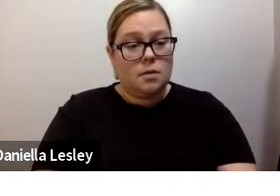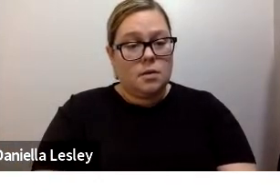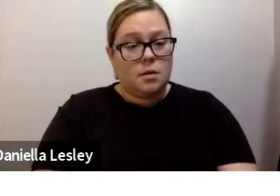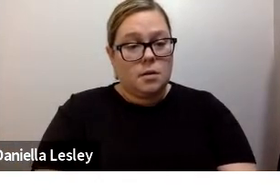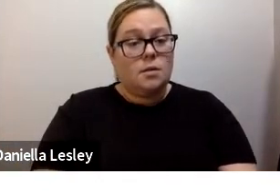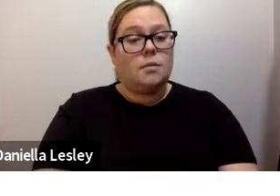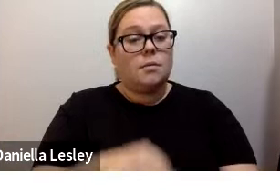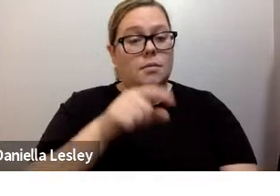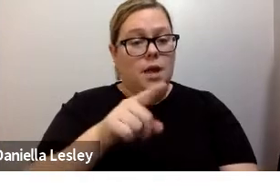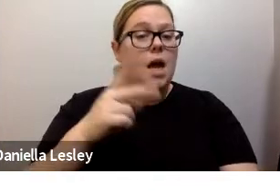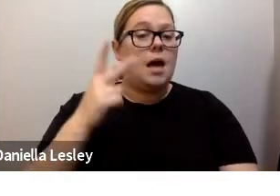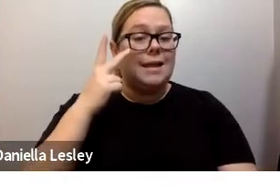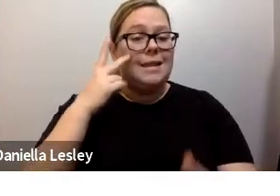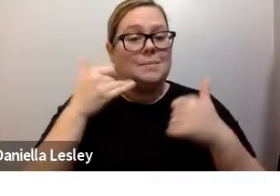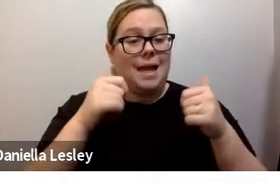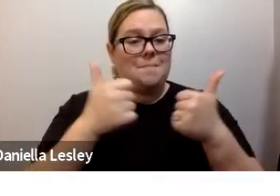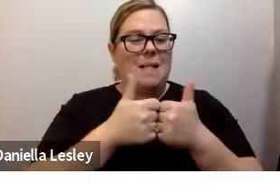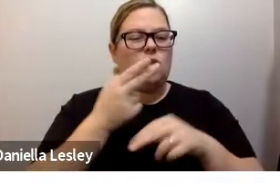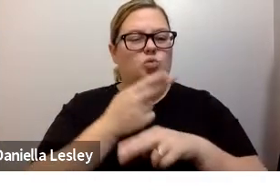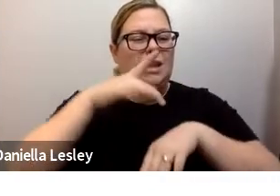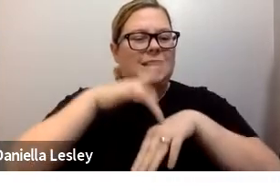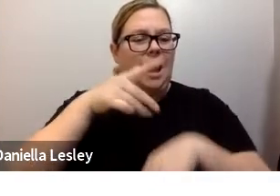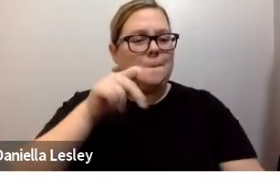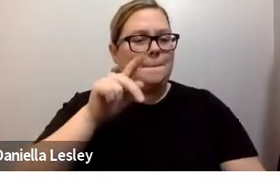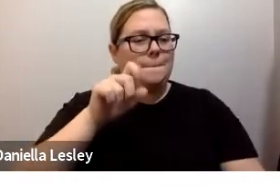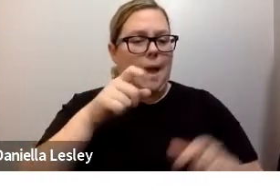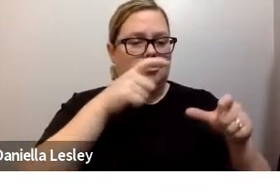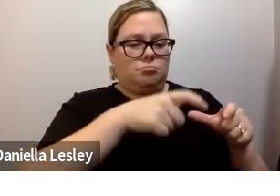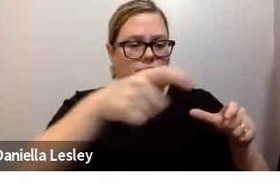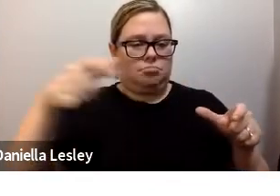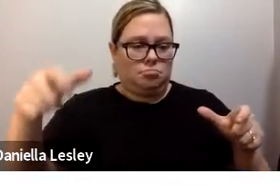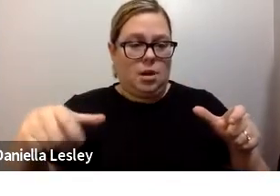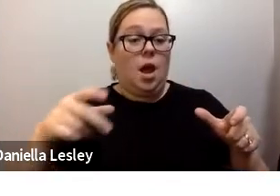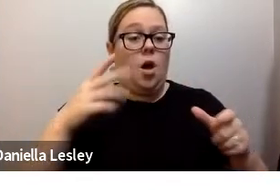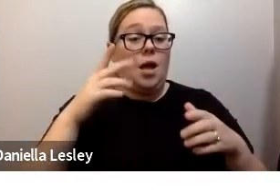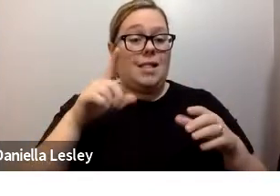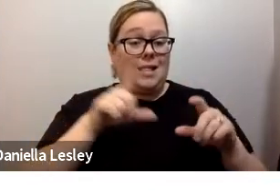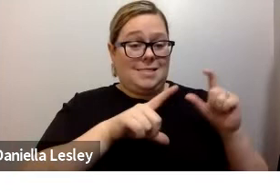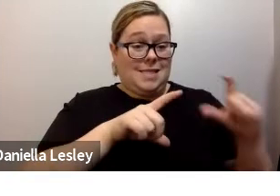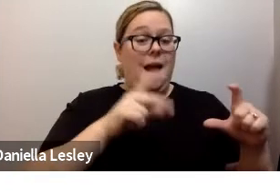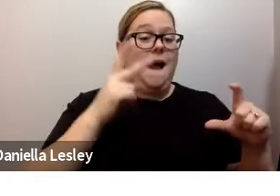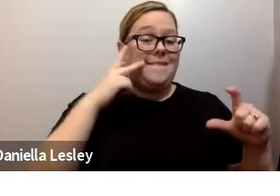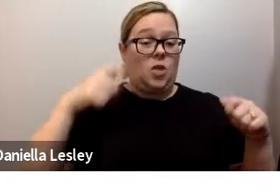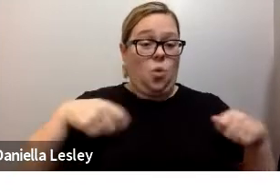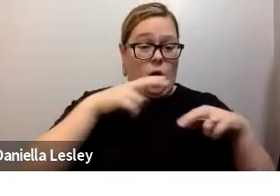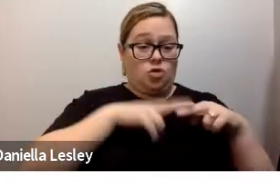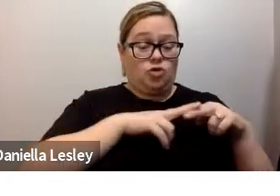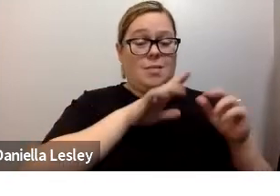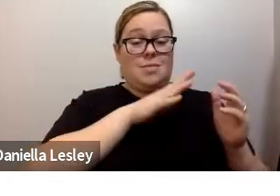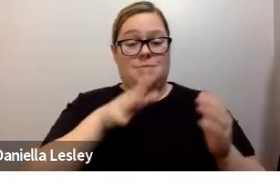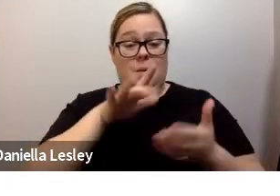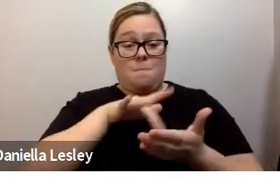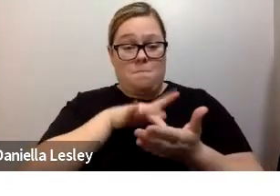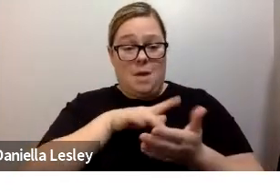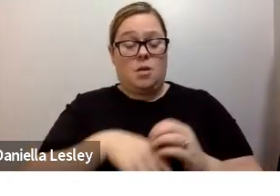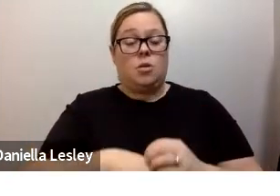And here we see gameplay using the touchpads. So again, on the left, somebody seated in their wheelchair, in the middle there, in